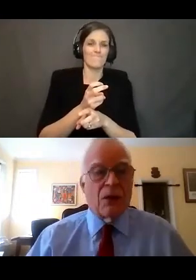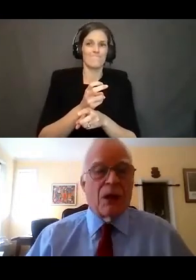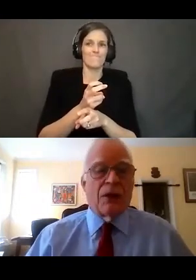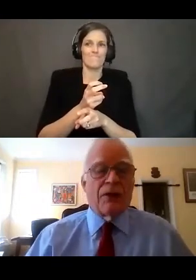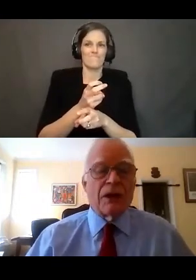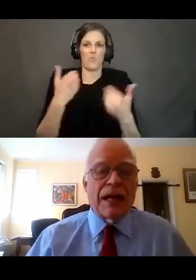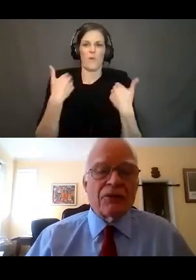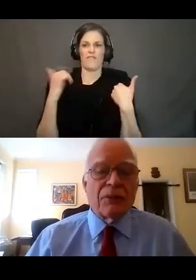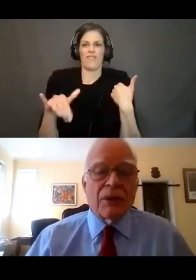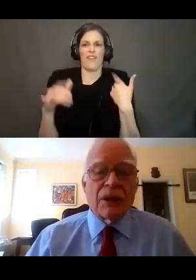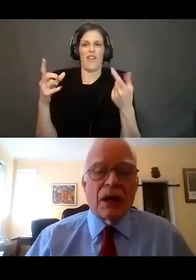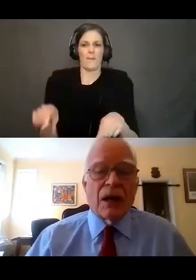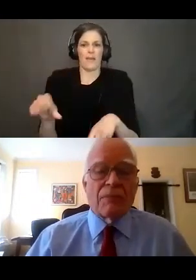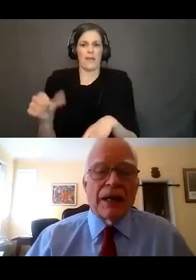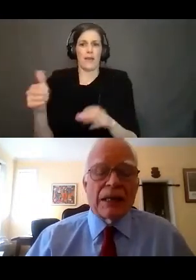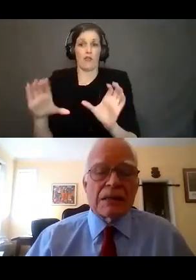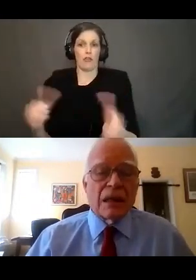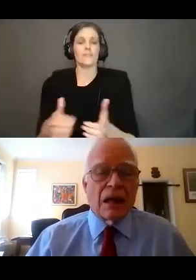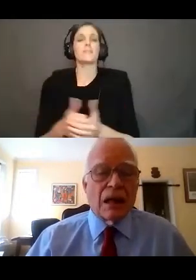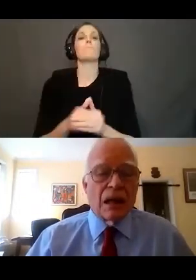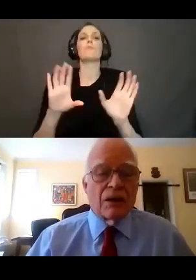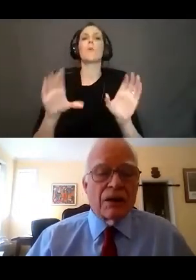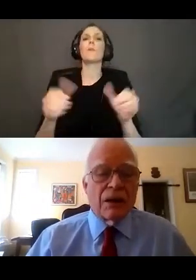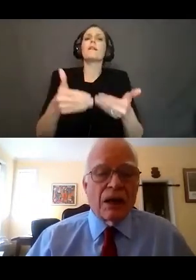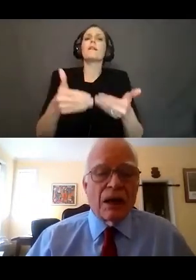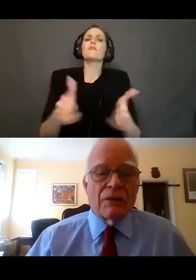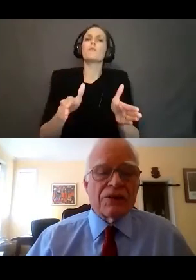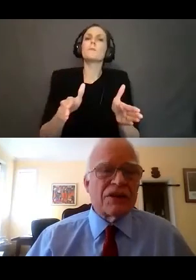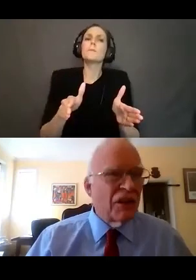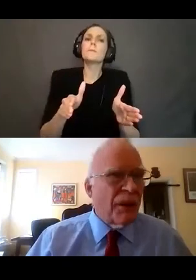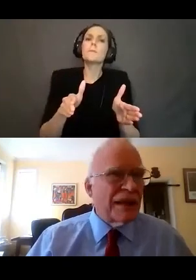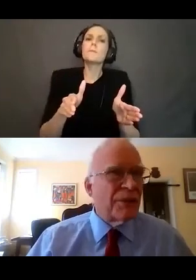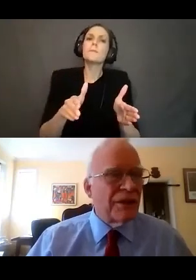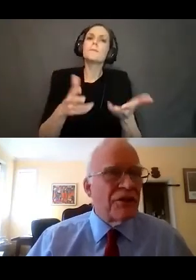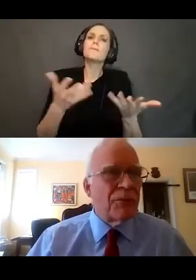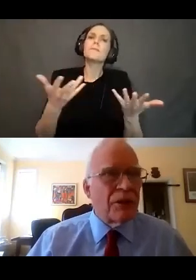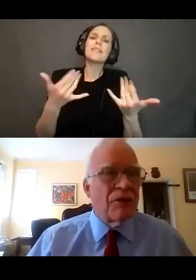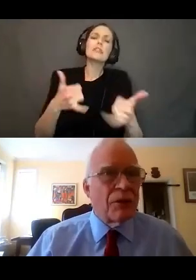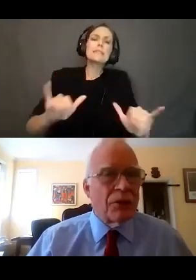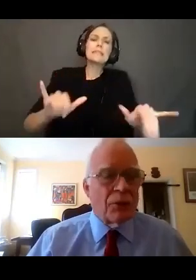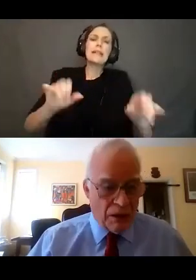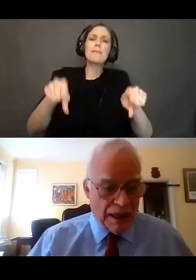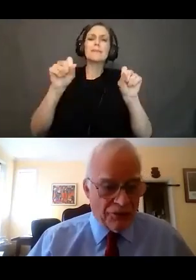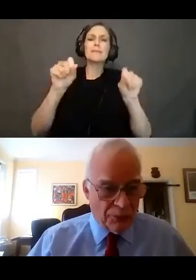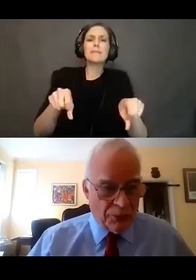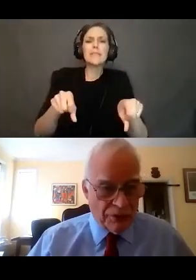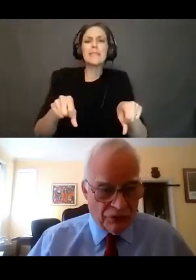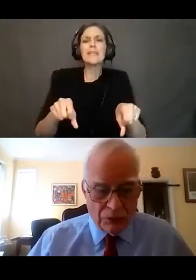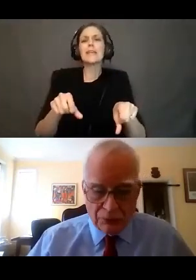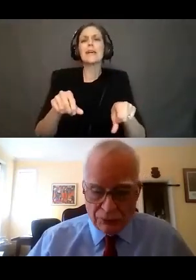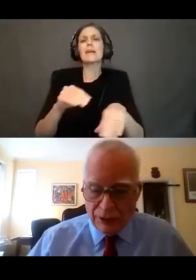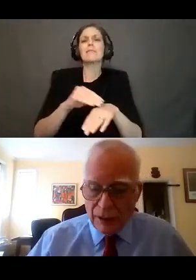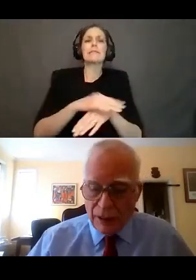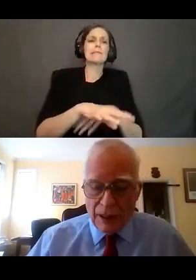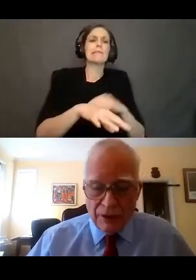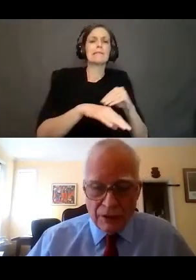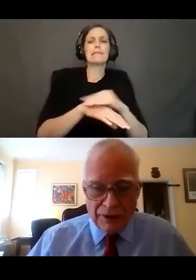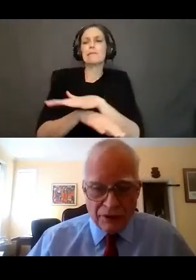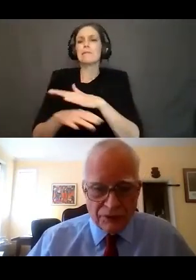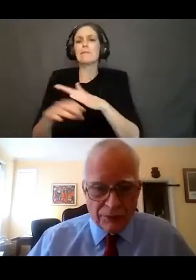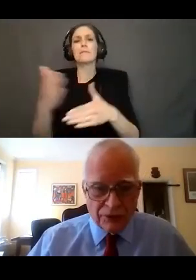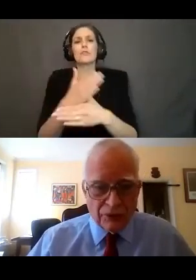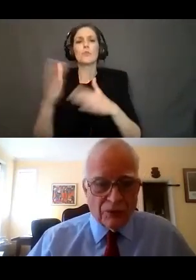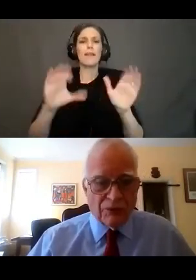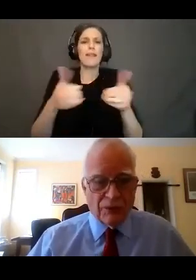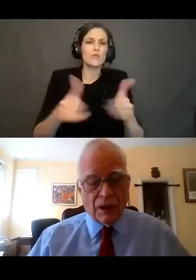class. So the classroom makes a good, there's still a possibility of spillover between classrooms within schools, but the